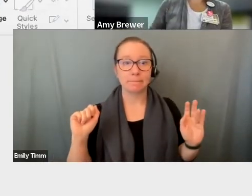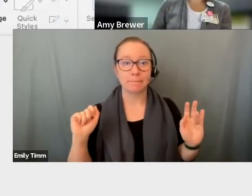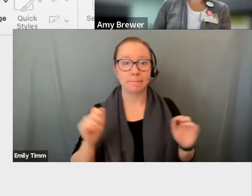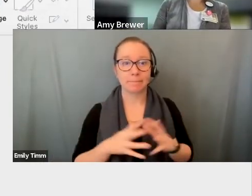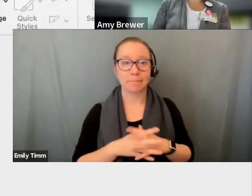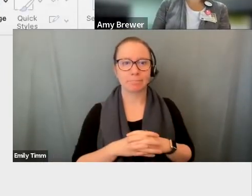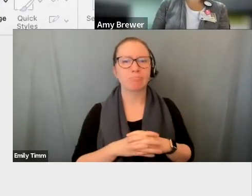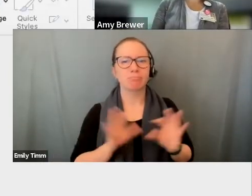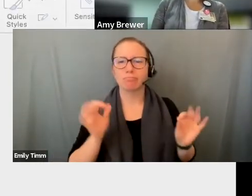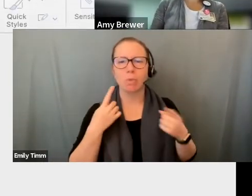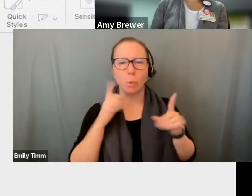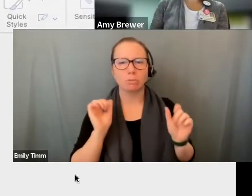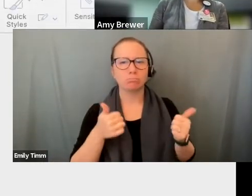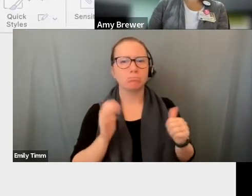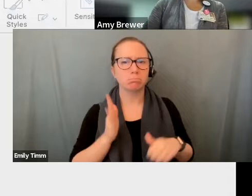yeah, that'll work.